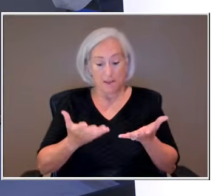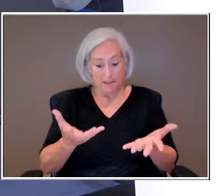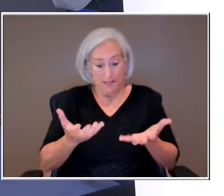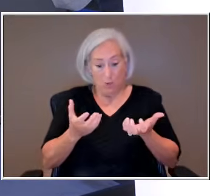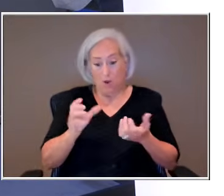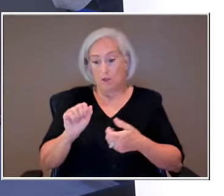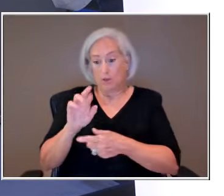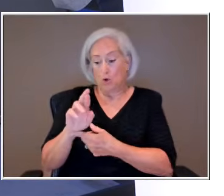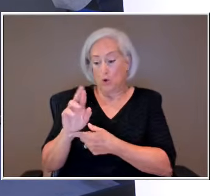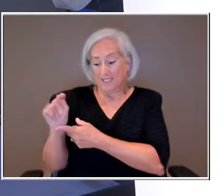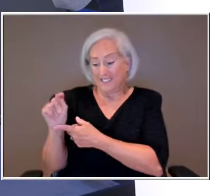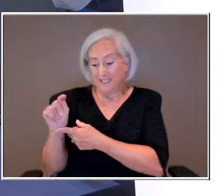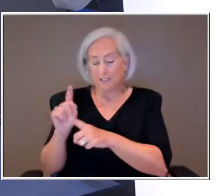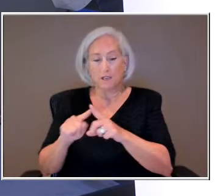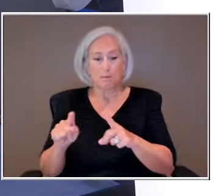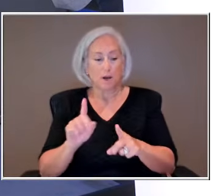at?